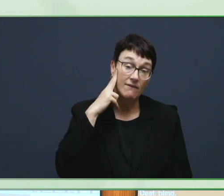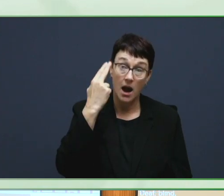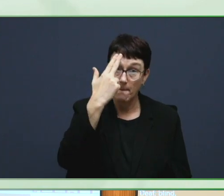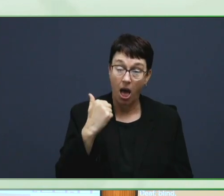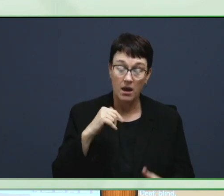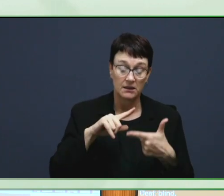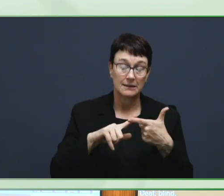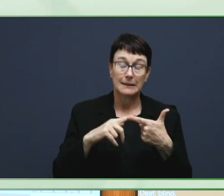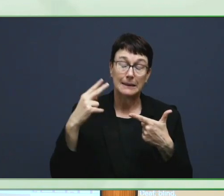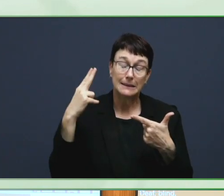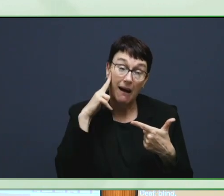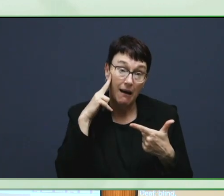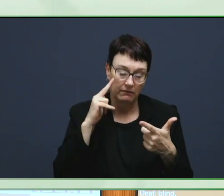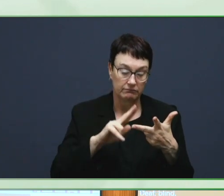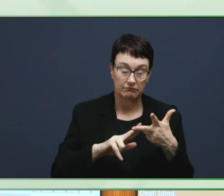intellectual,